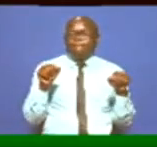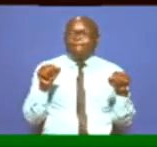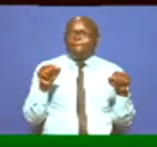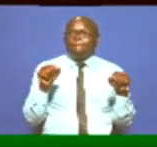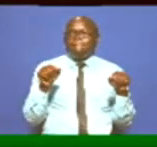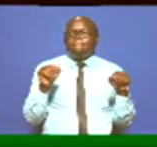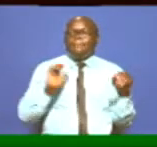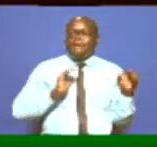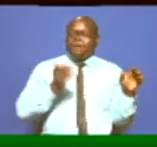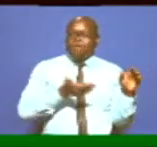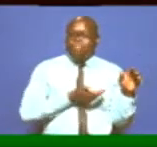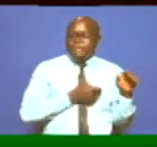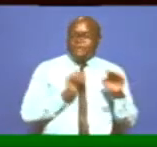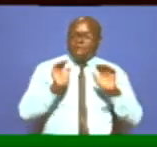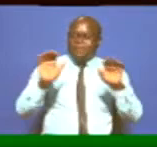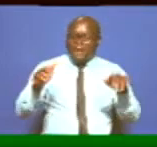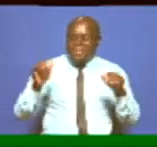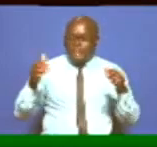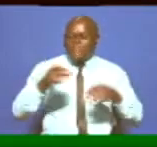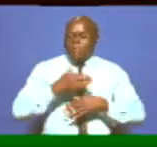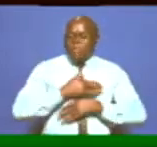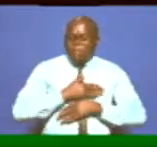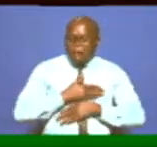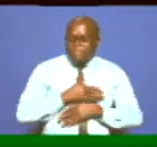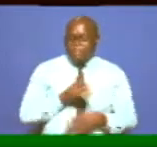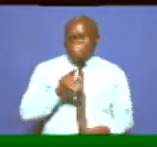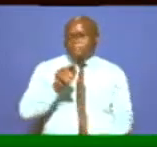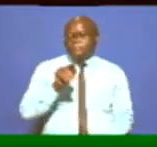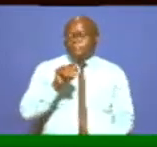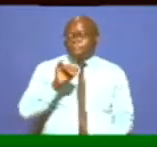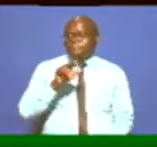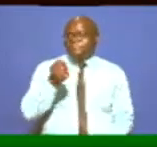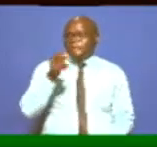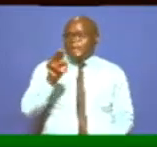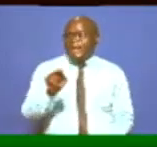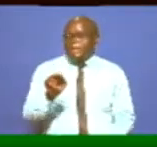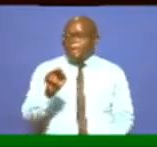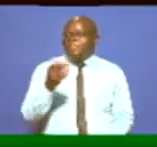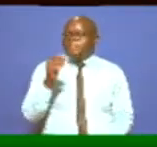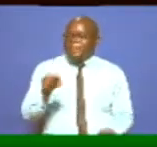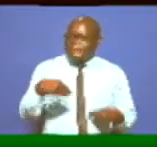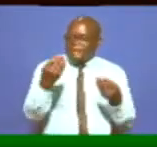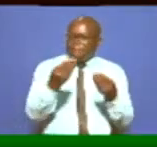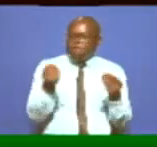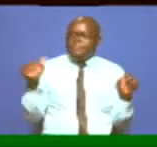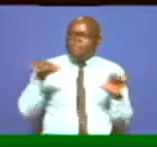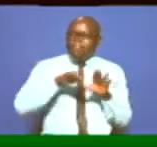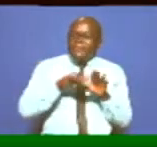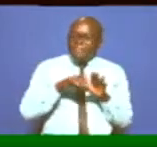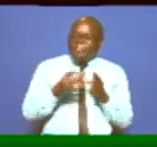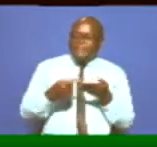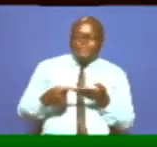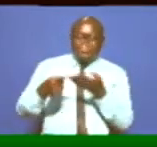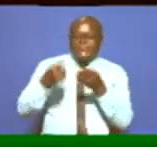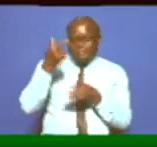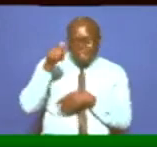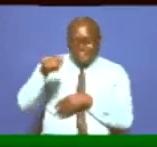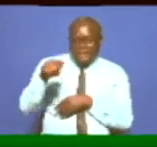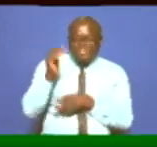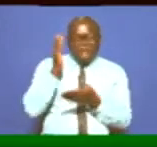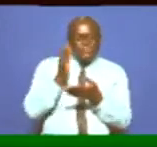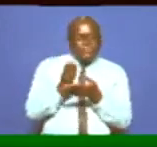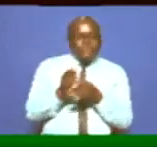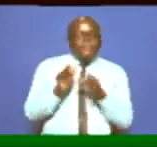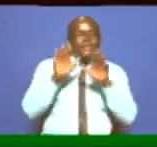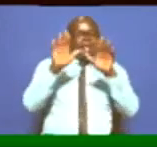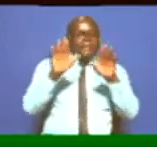Departmental Committee on Agriculture, Honorable Tire, whom I see is in the House, I would rather give a few members to ventilate on it, because it's a real topical